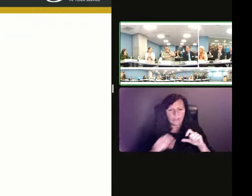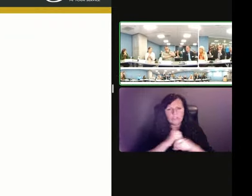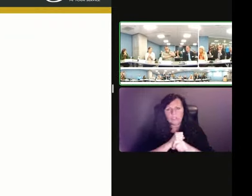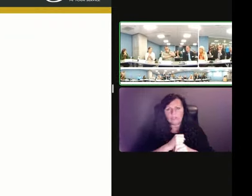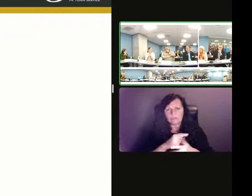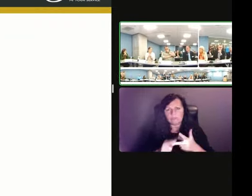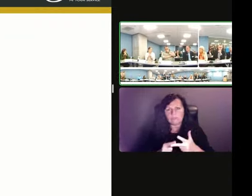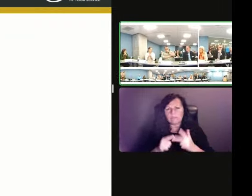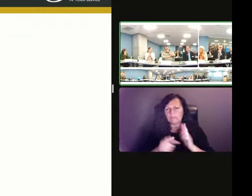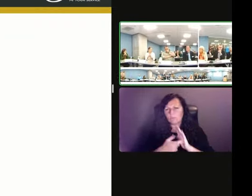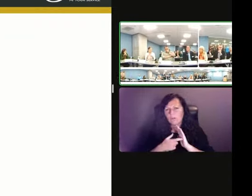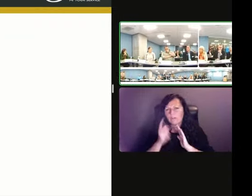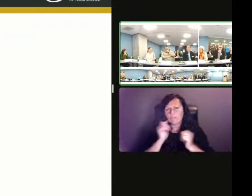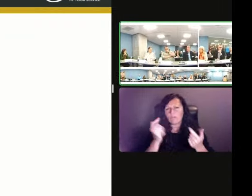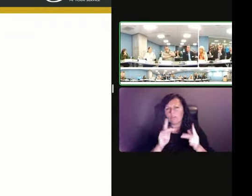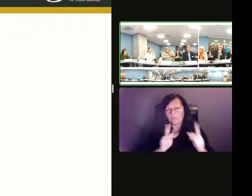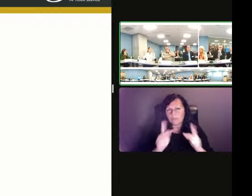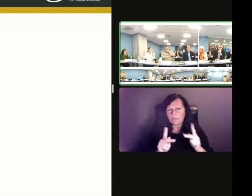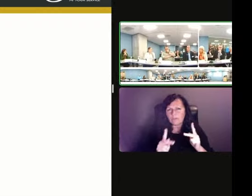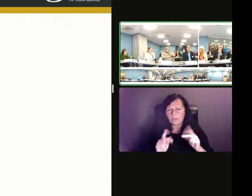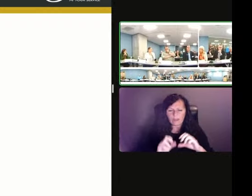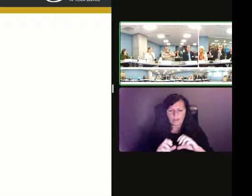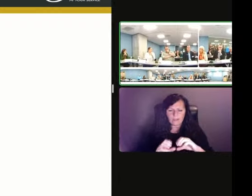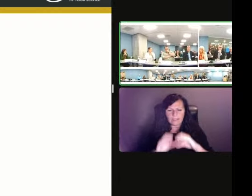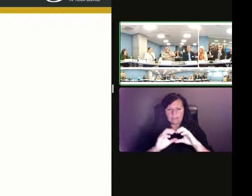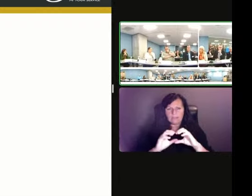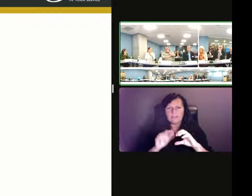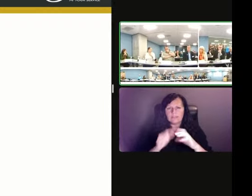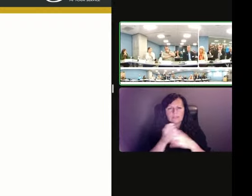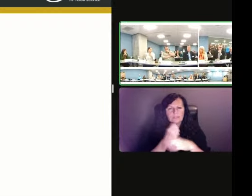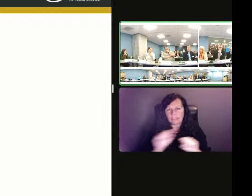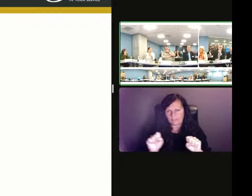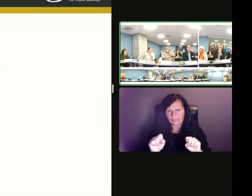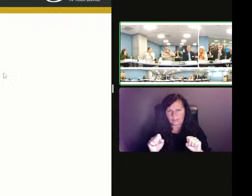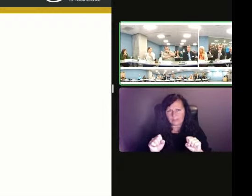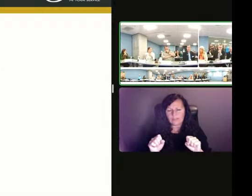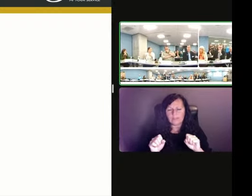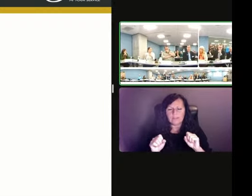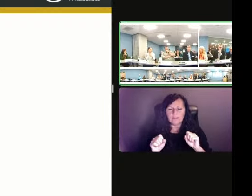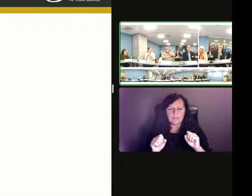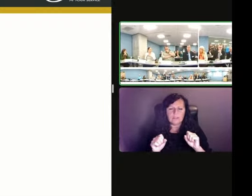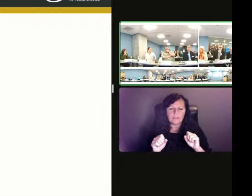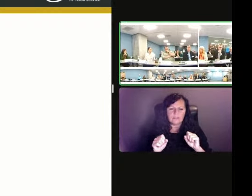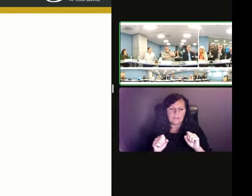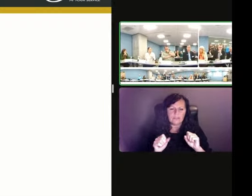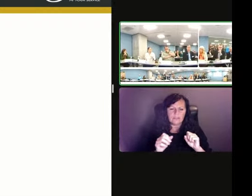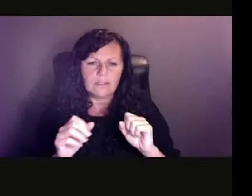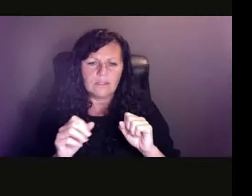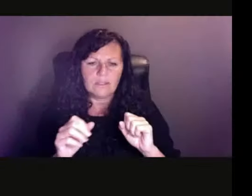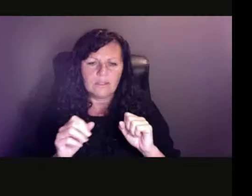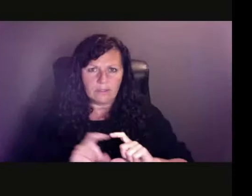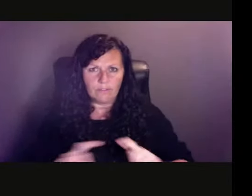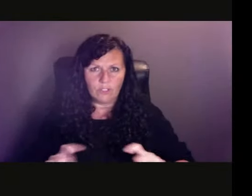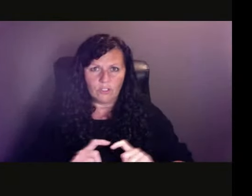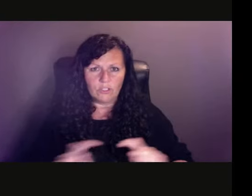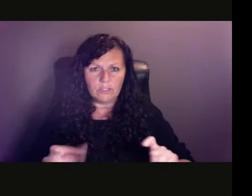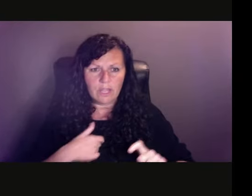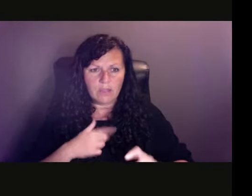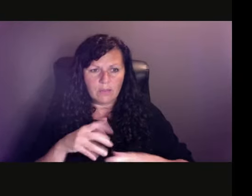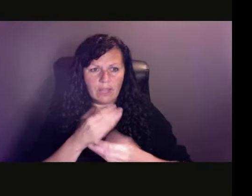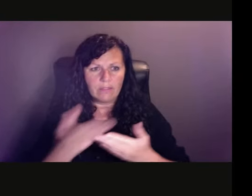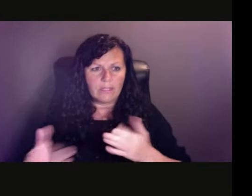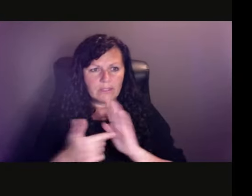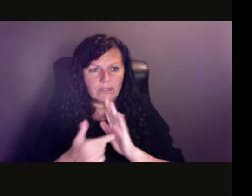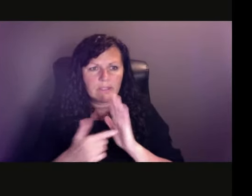And the next one up is safety. And I would you know, that first one, I would put things like, you know, our